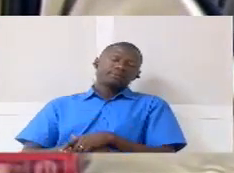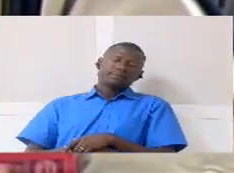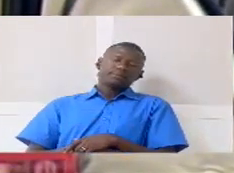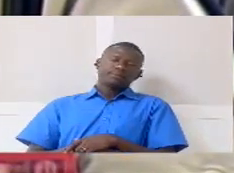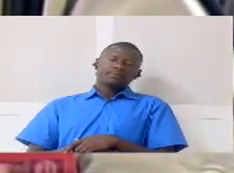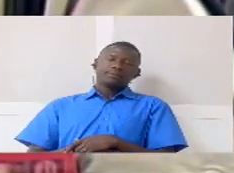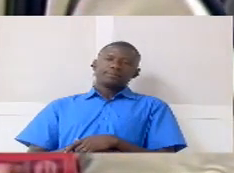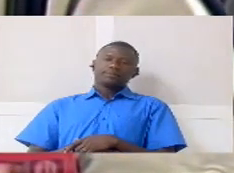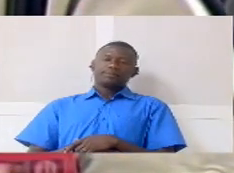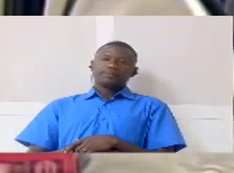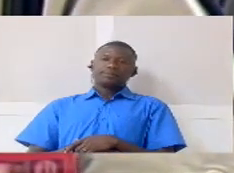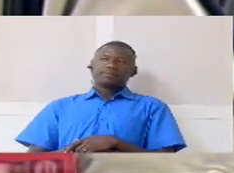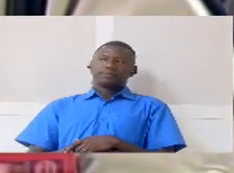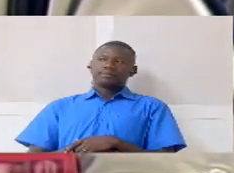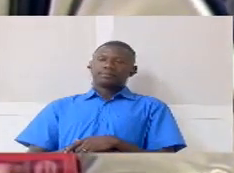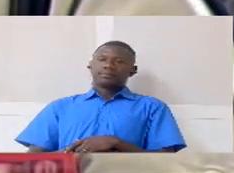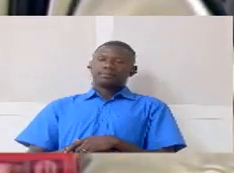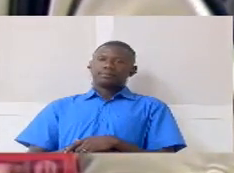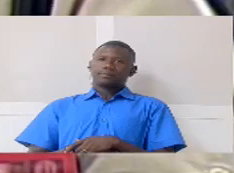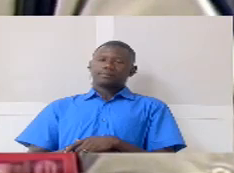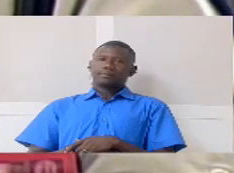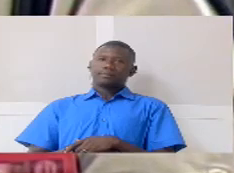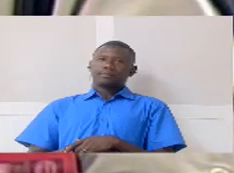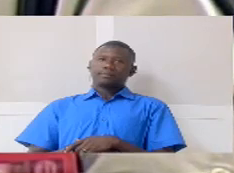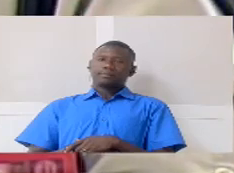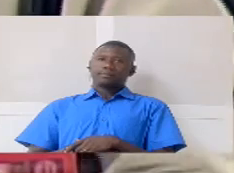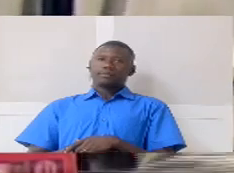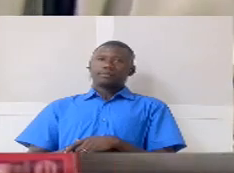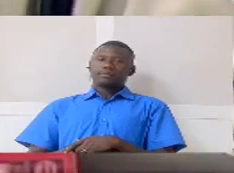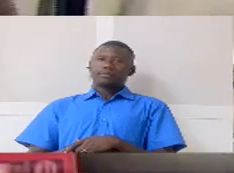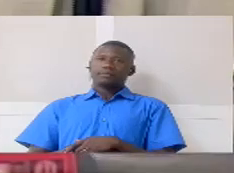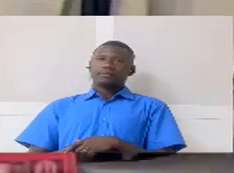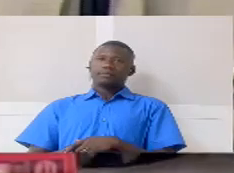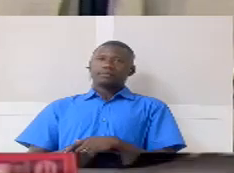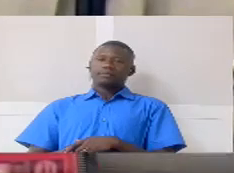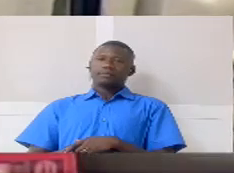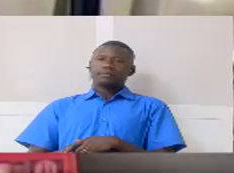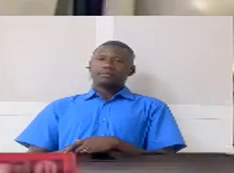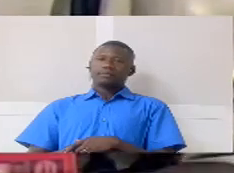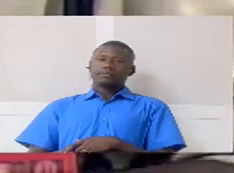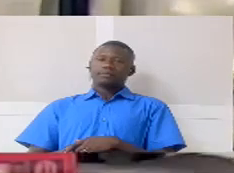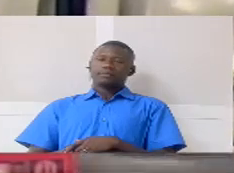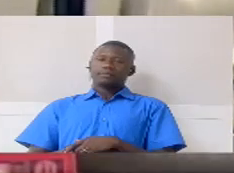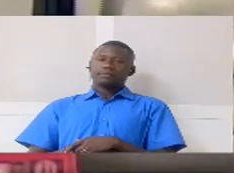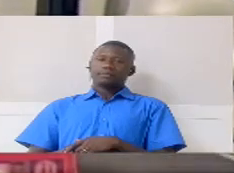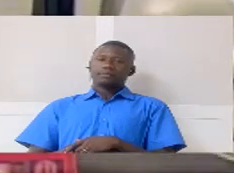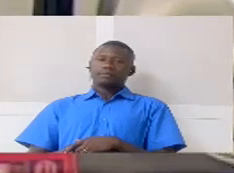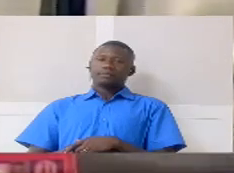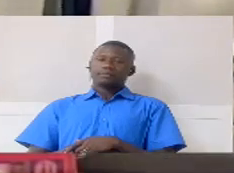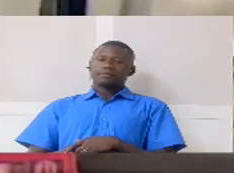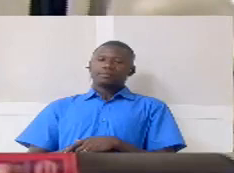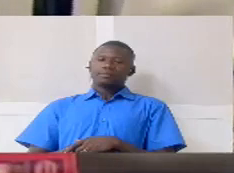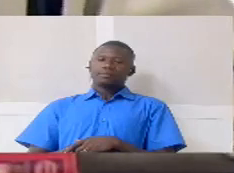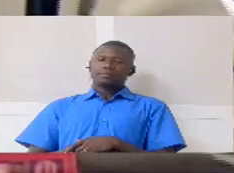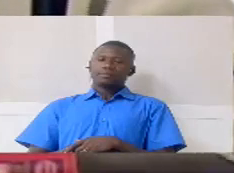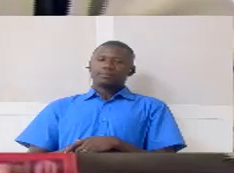So musol asekenole yalo musol ning ifangol manne ifamfo motela batalo na kadu musu yamu fenete mi yalon